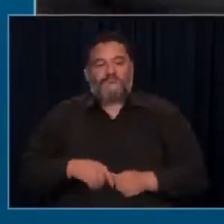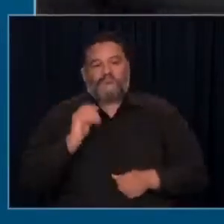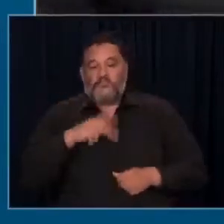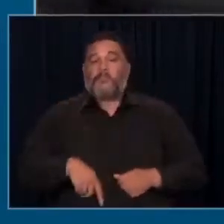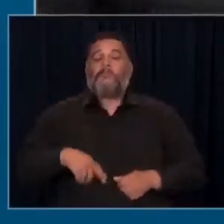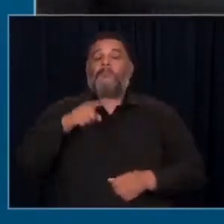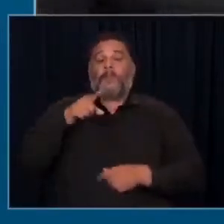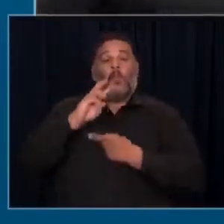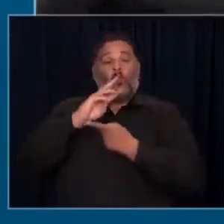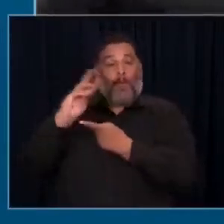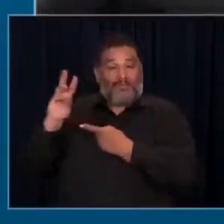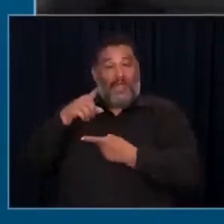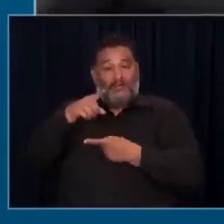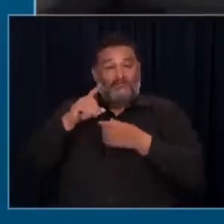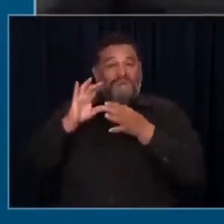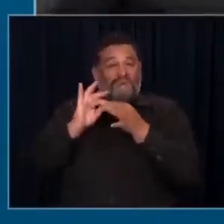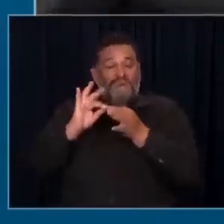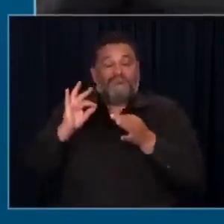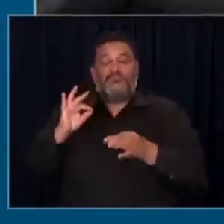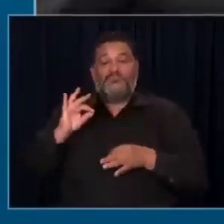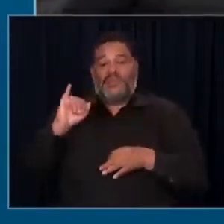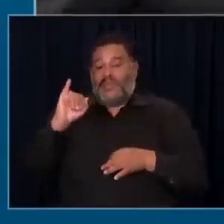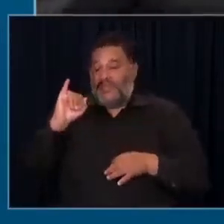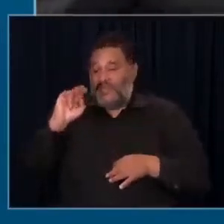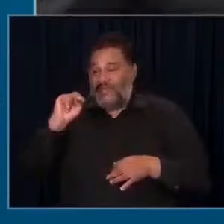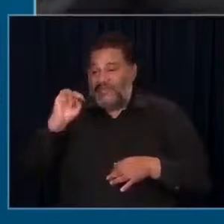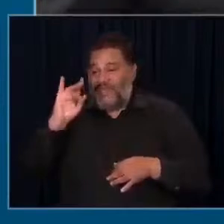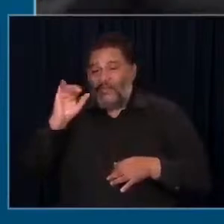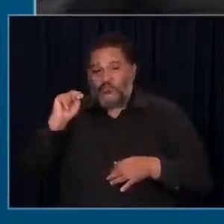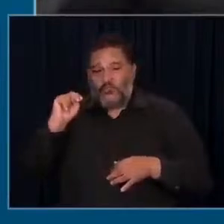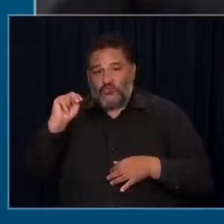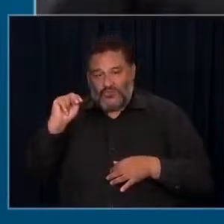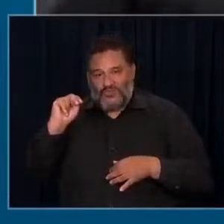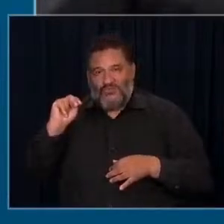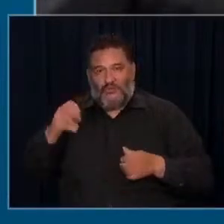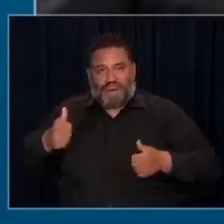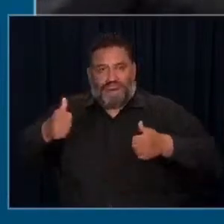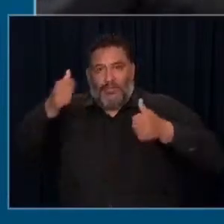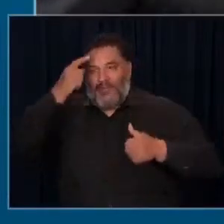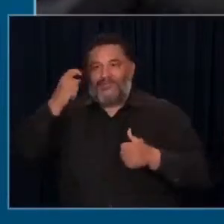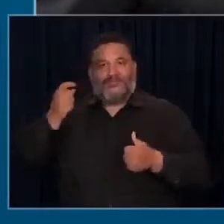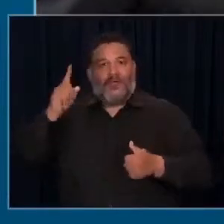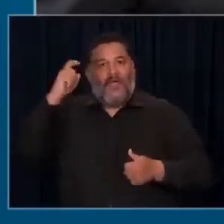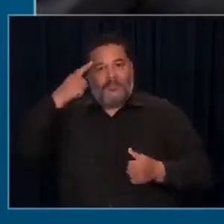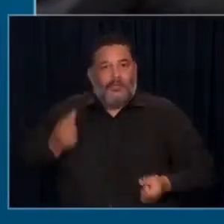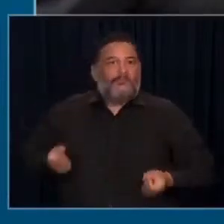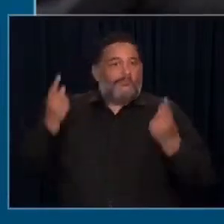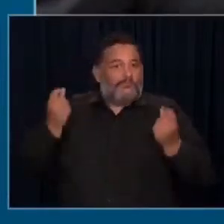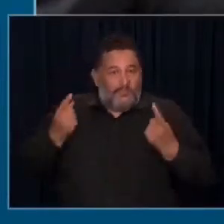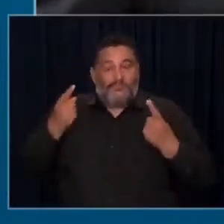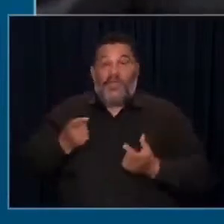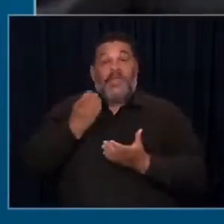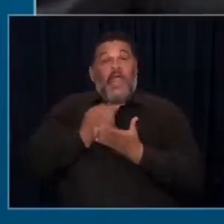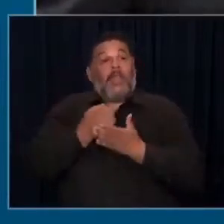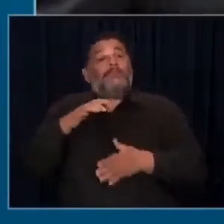that inflation has been caused by runaway government spending. Economists now report it's